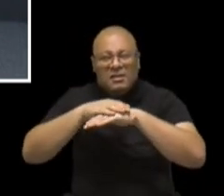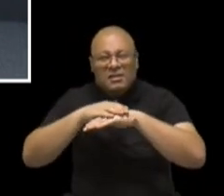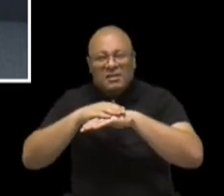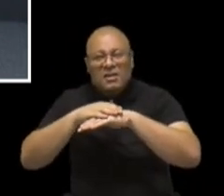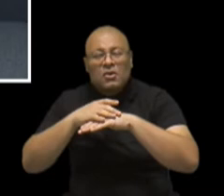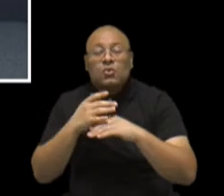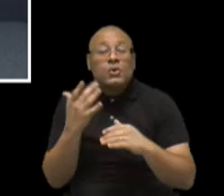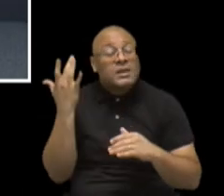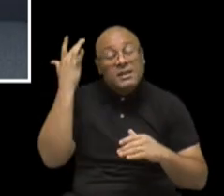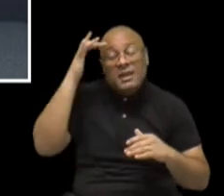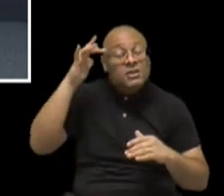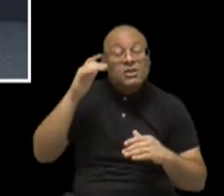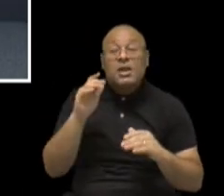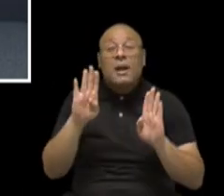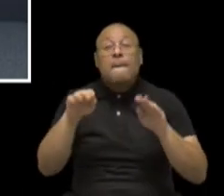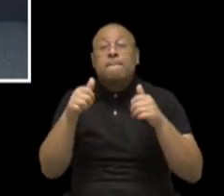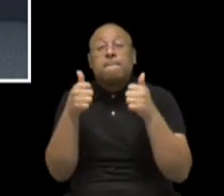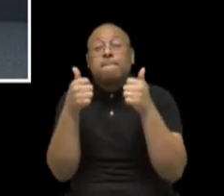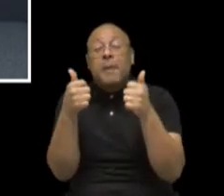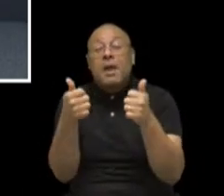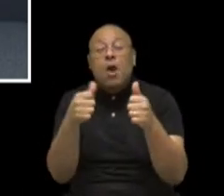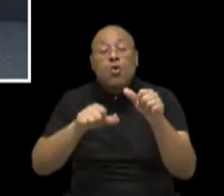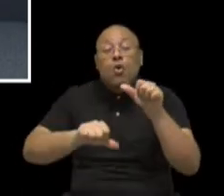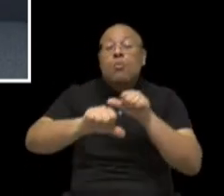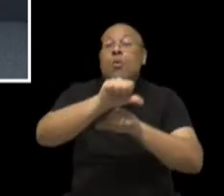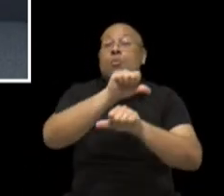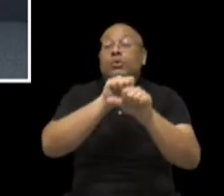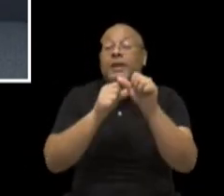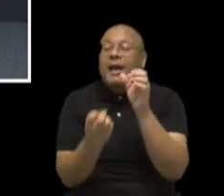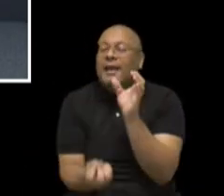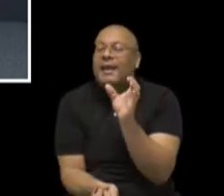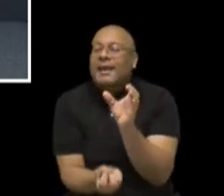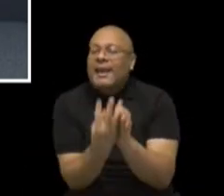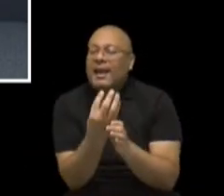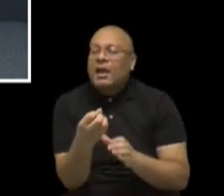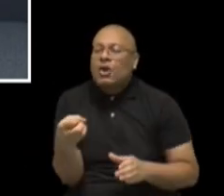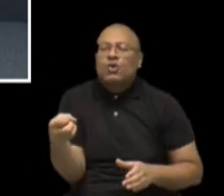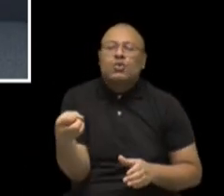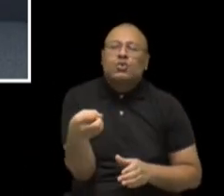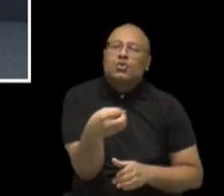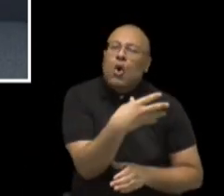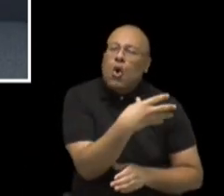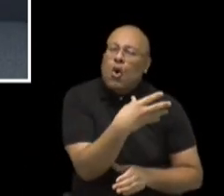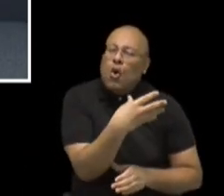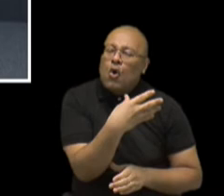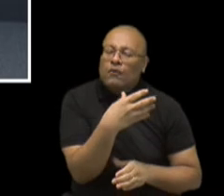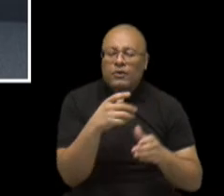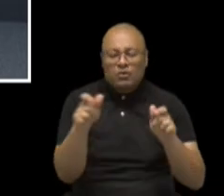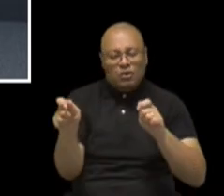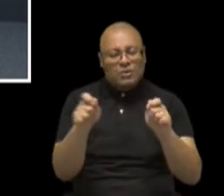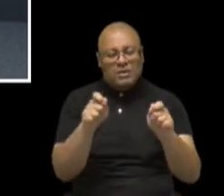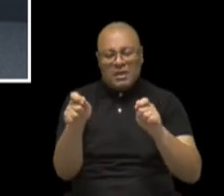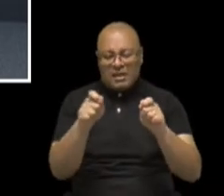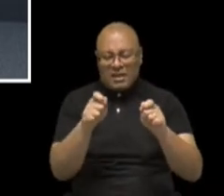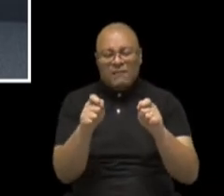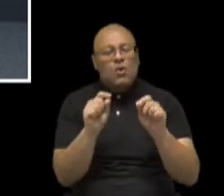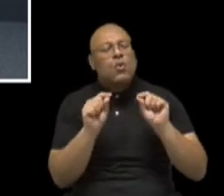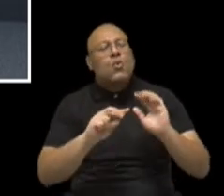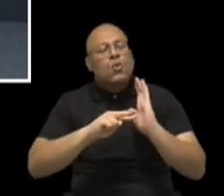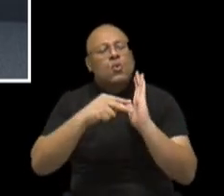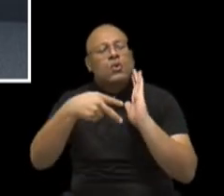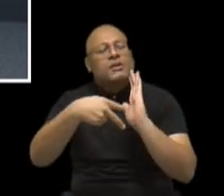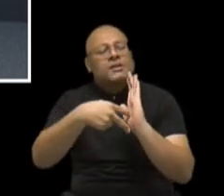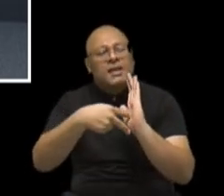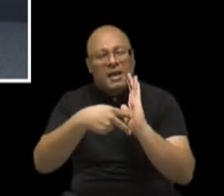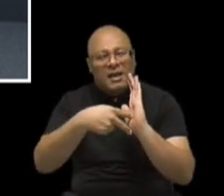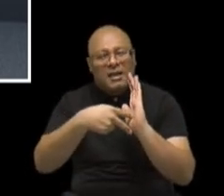no sense to reinvent or create something new without taking sustainability into account. It had to be a pillar.